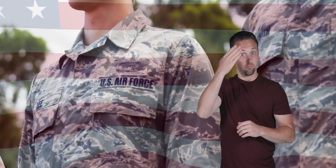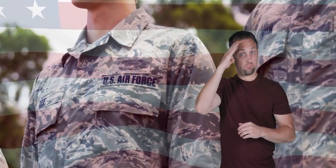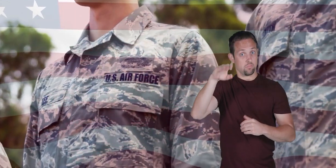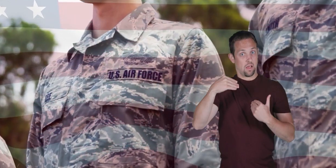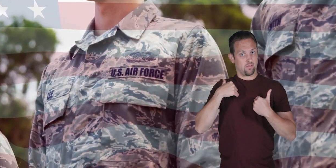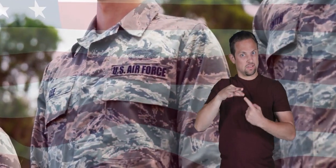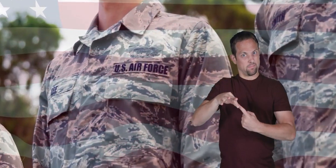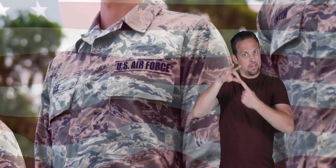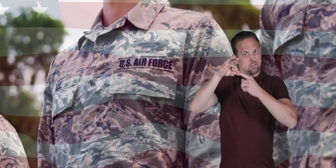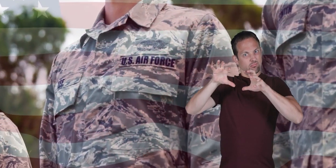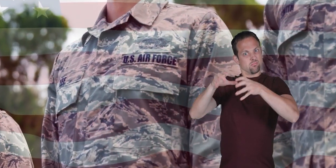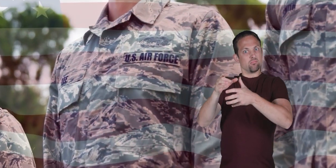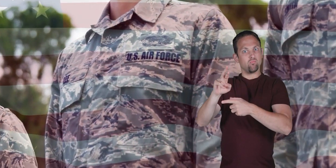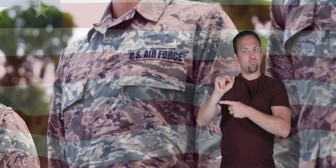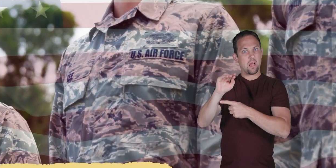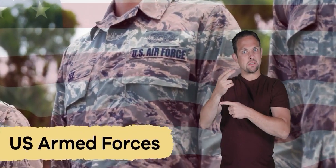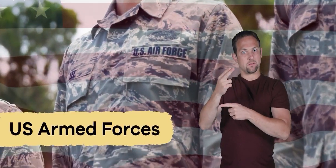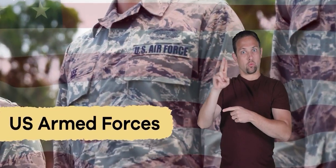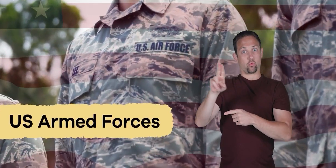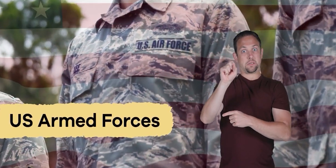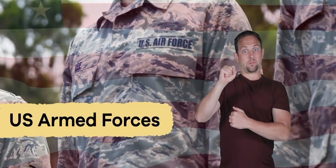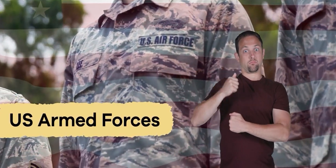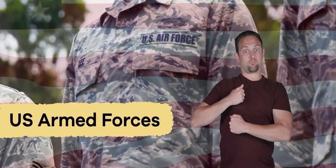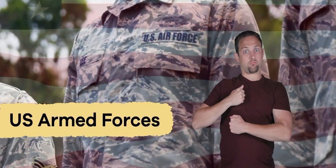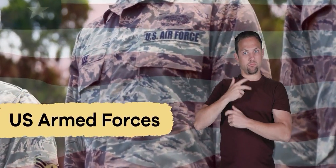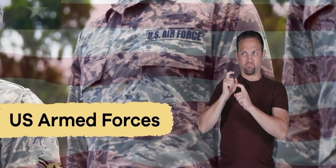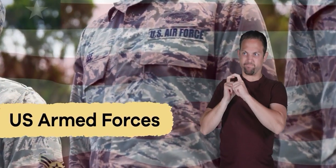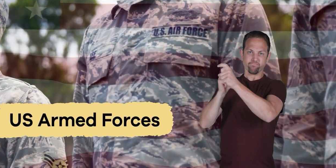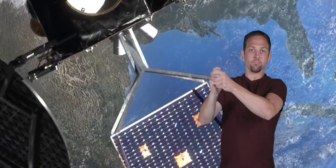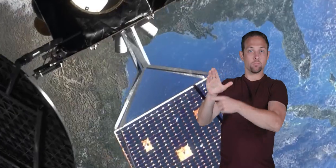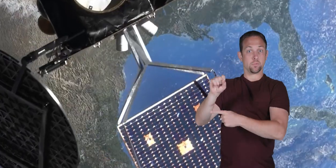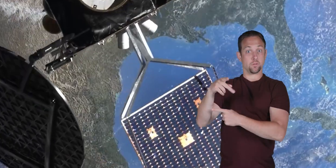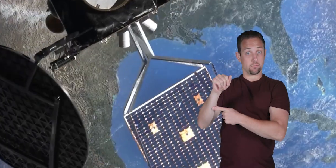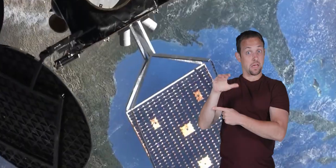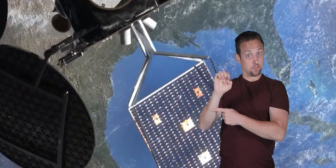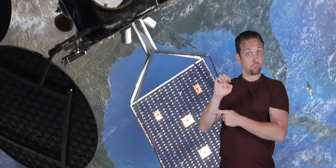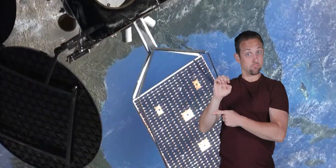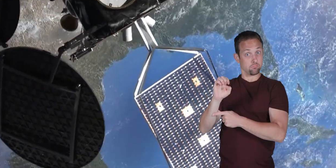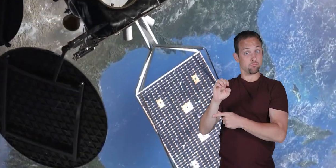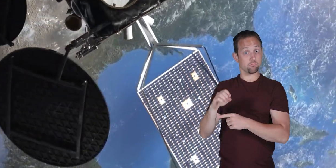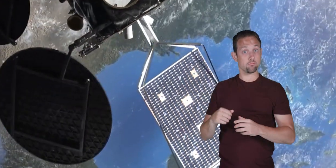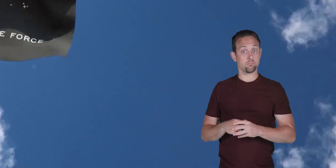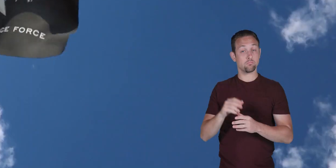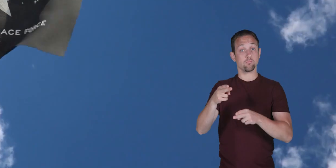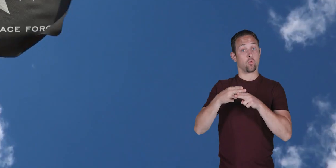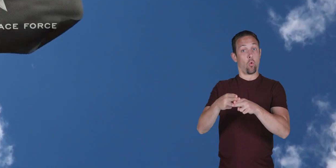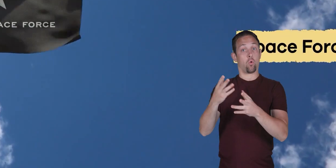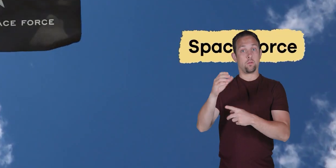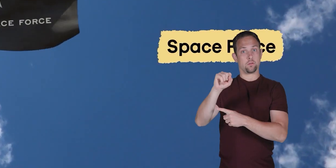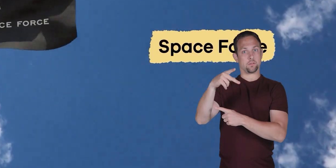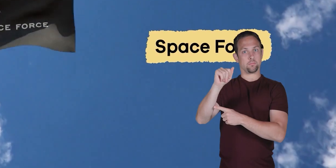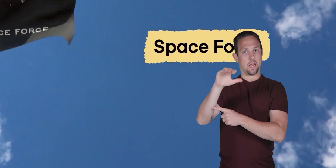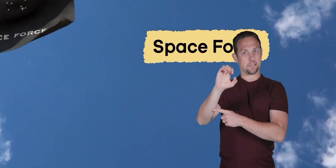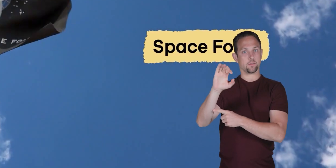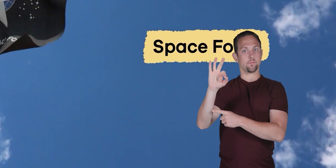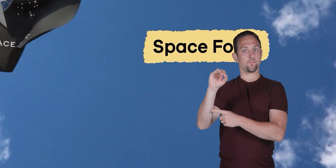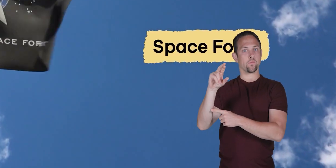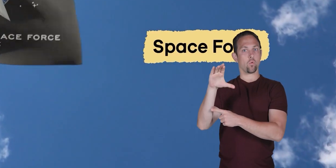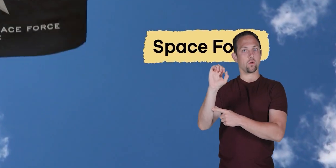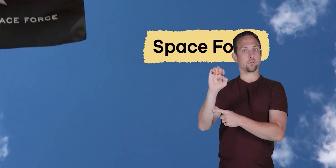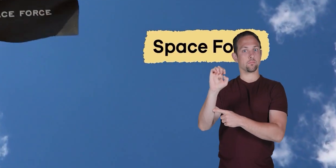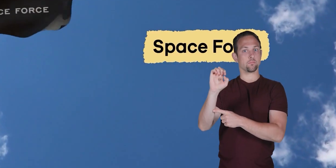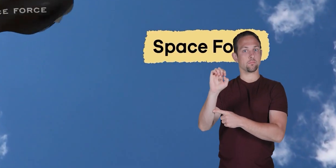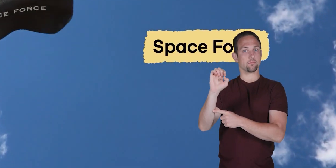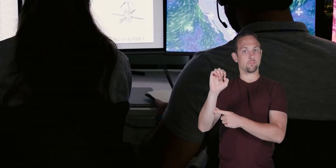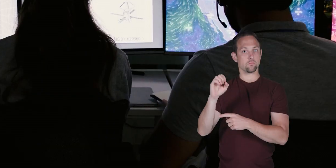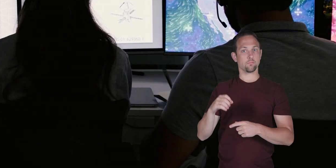you know that there is a special branch of the US Armed Forces dedicated to space it is called the space force